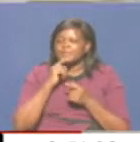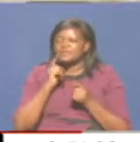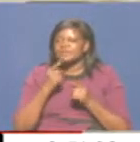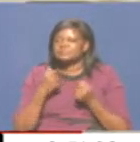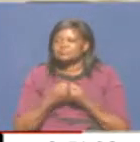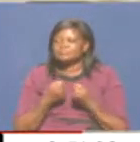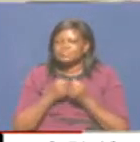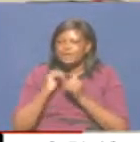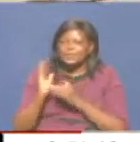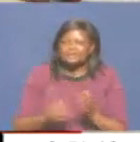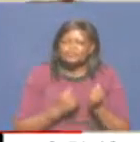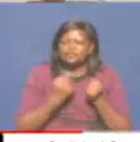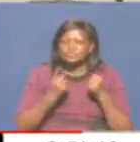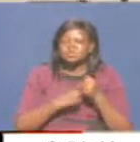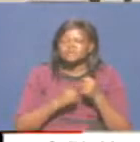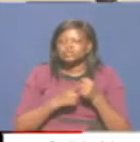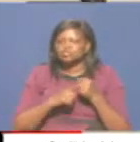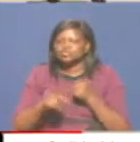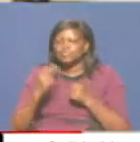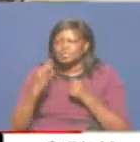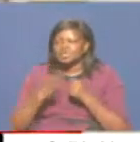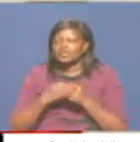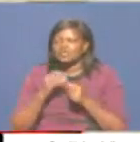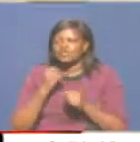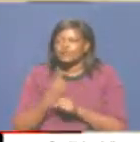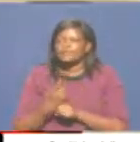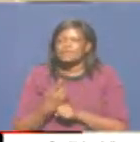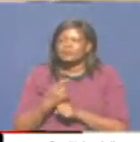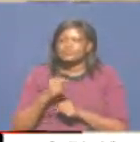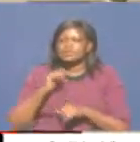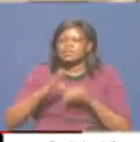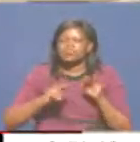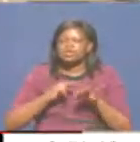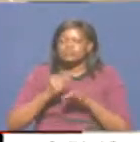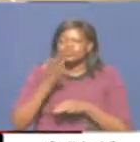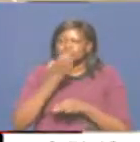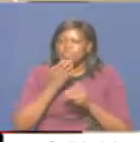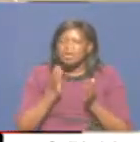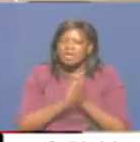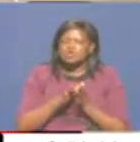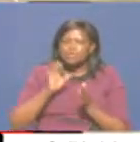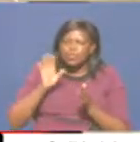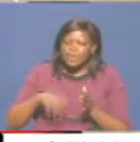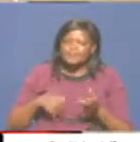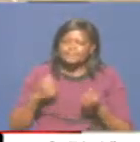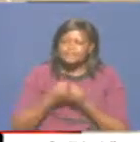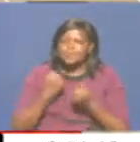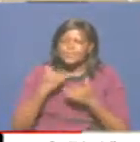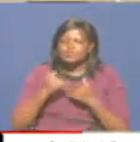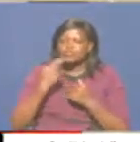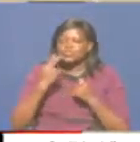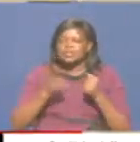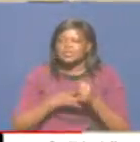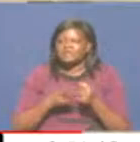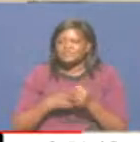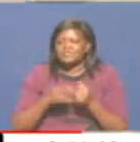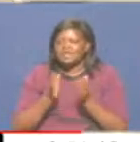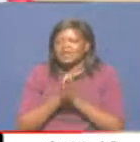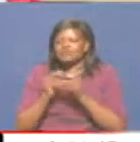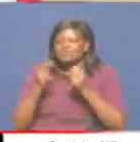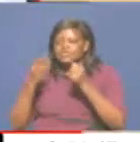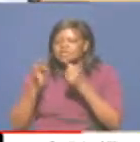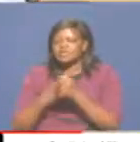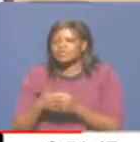slated for 26th to 28th of November at the Nyayo National Stadium, while the women's leg will be played on the 27th and 28th of